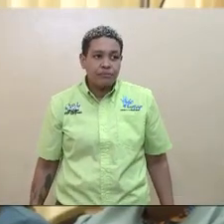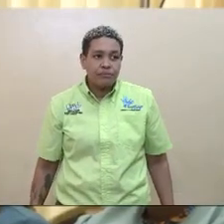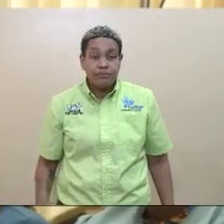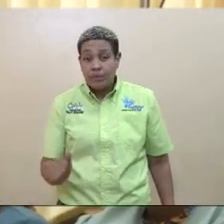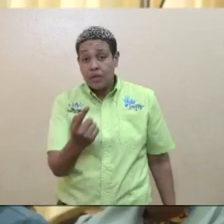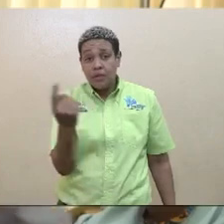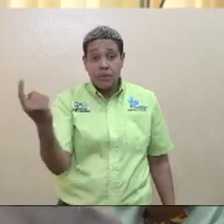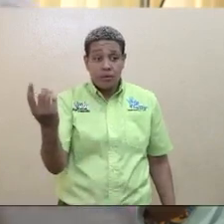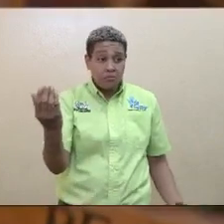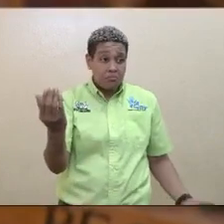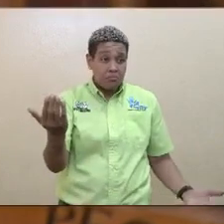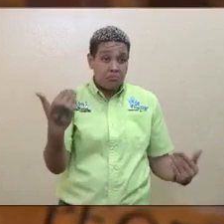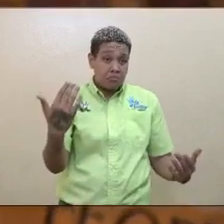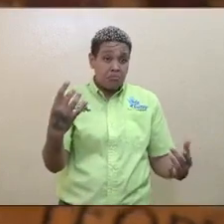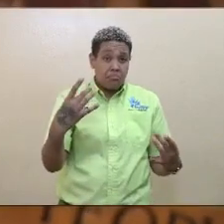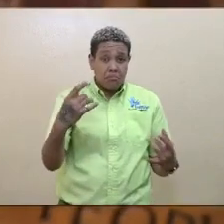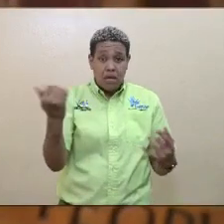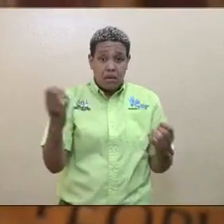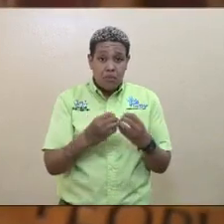Anyone else with any other questions?